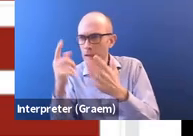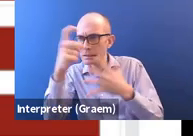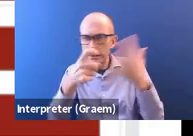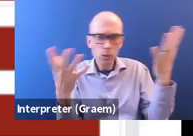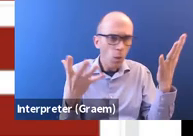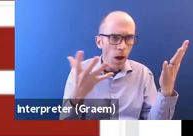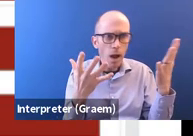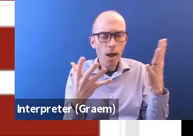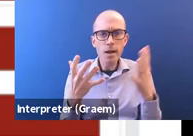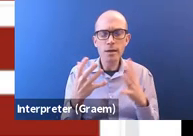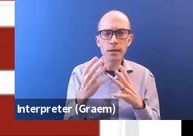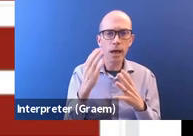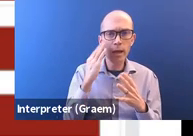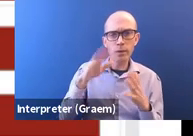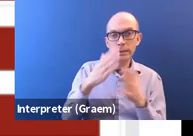some of you were in the